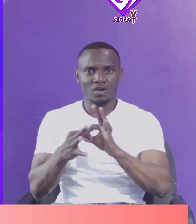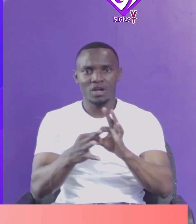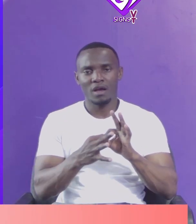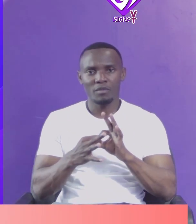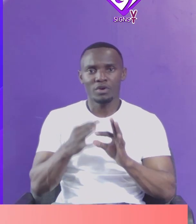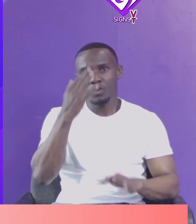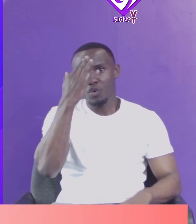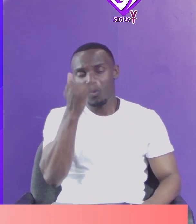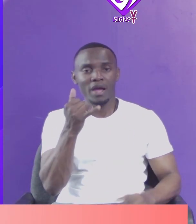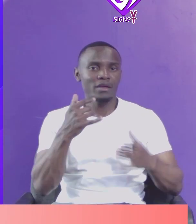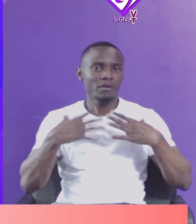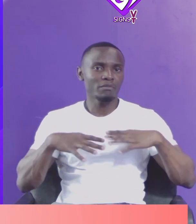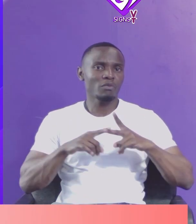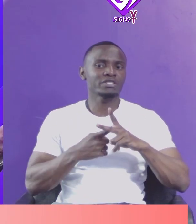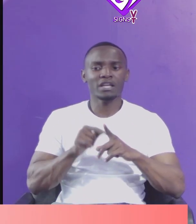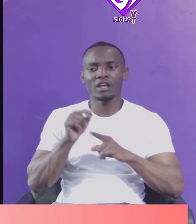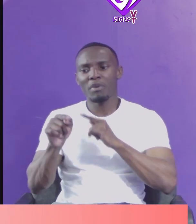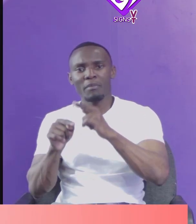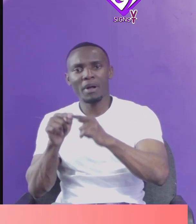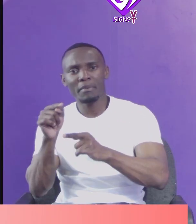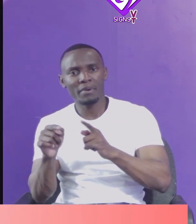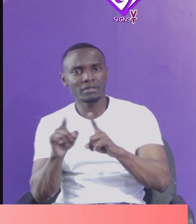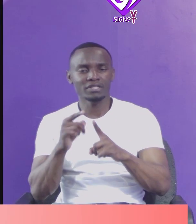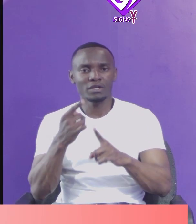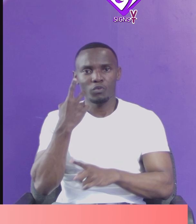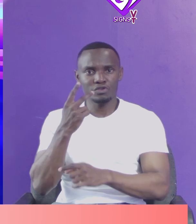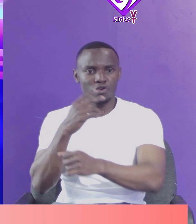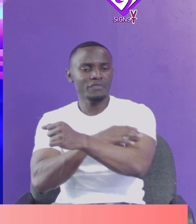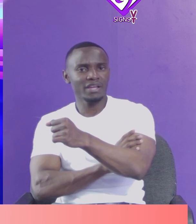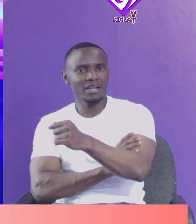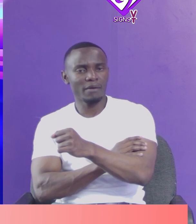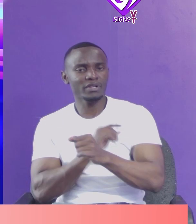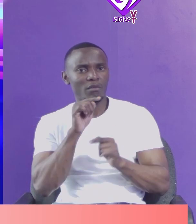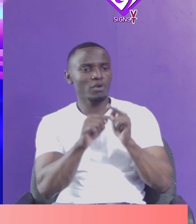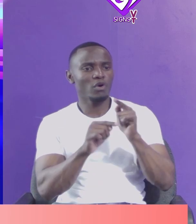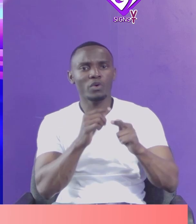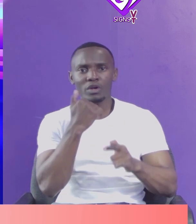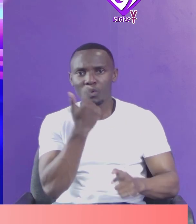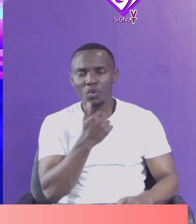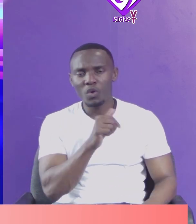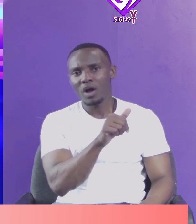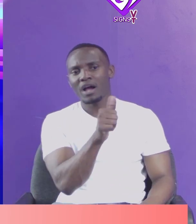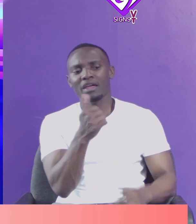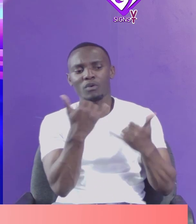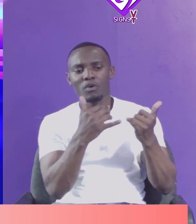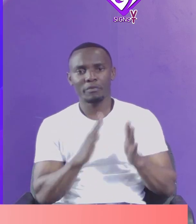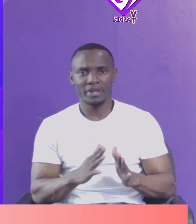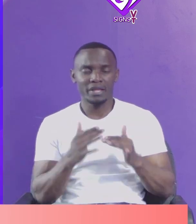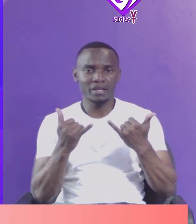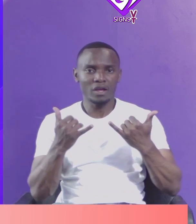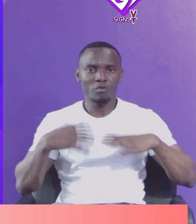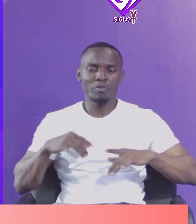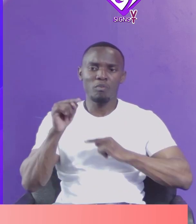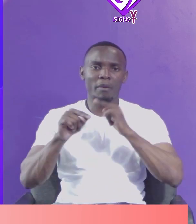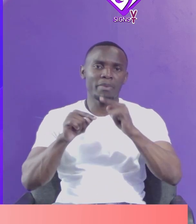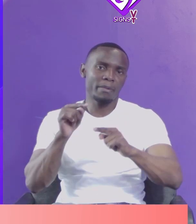games here and there. We saw it before when Van Dijk was blaming Kakes in, for example, the Manchester United game. Blaming. There's a lot of blame game now happening, right?